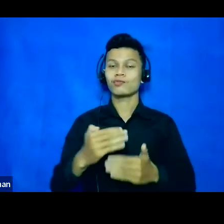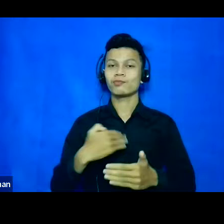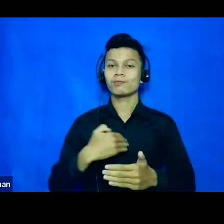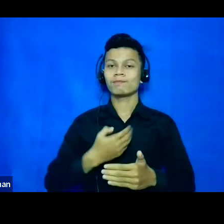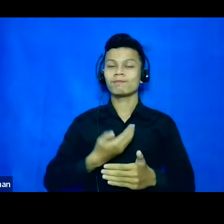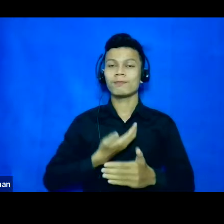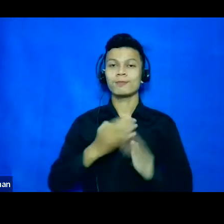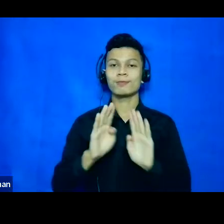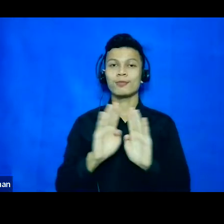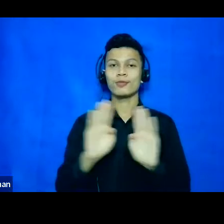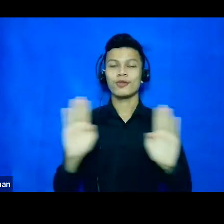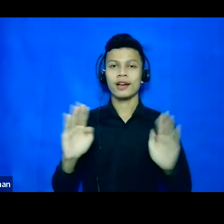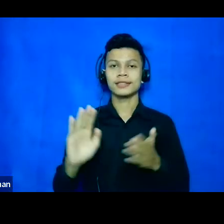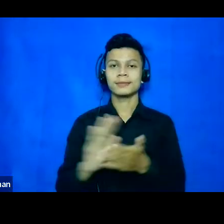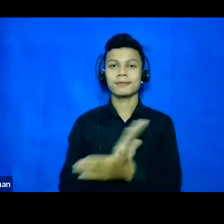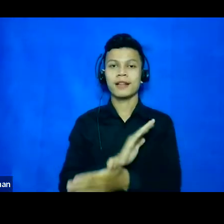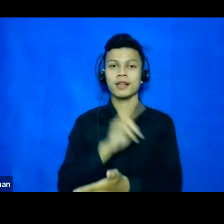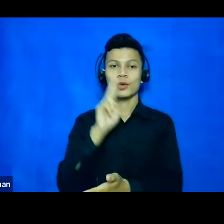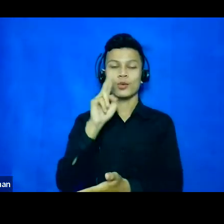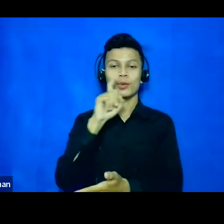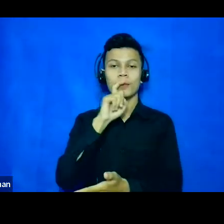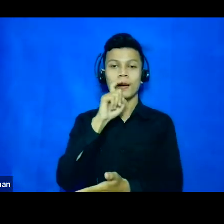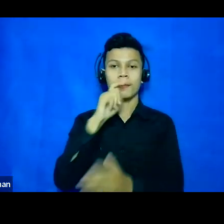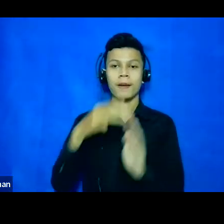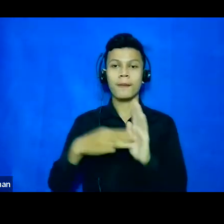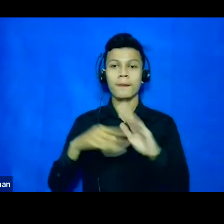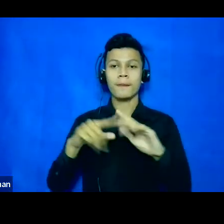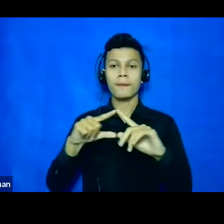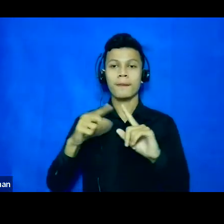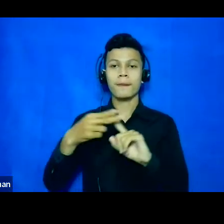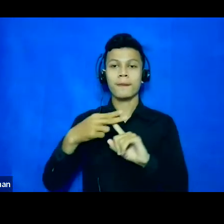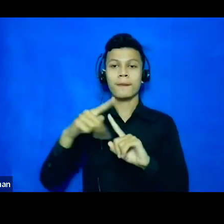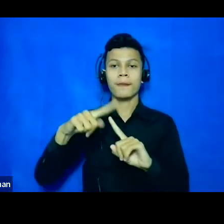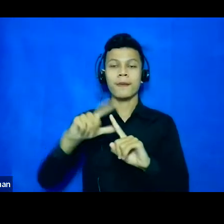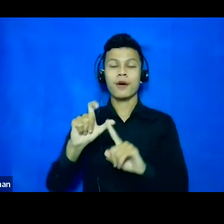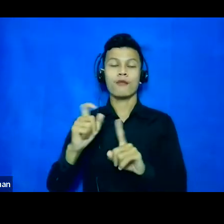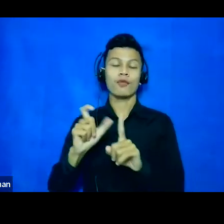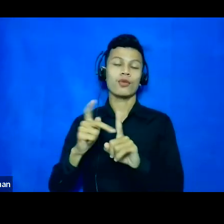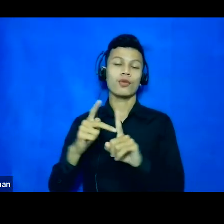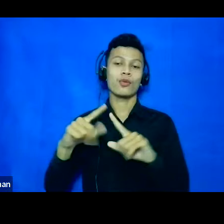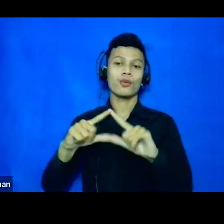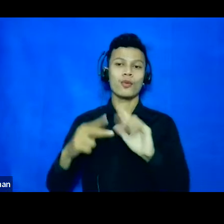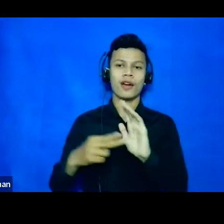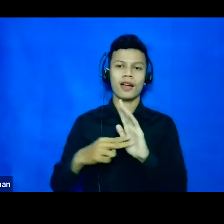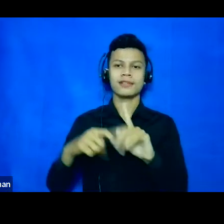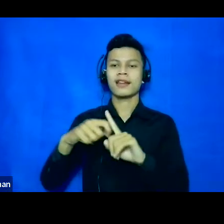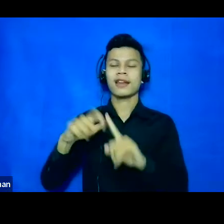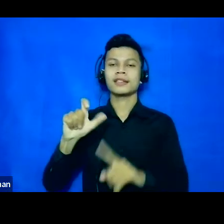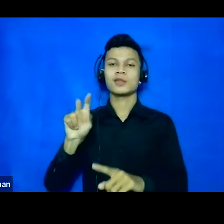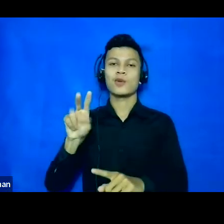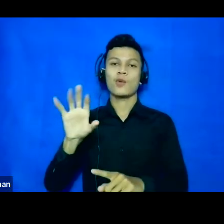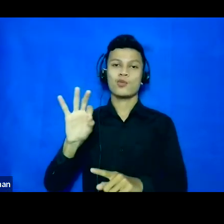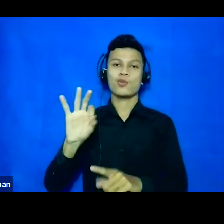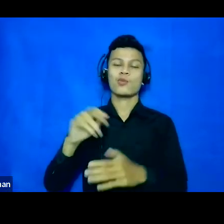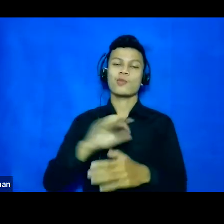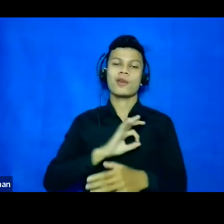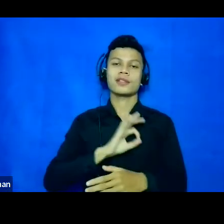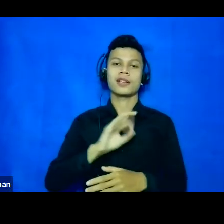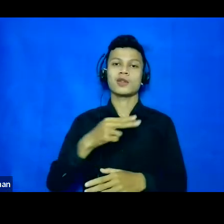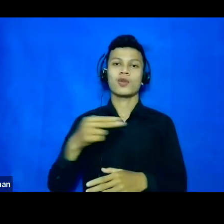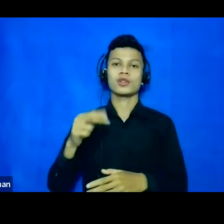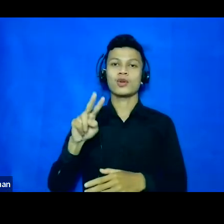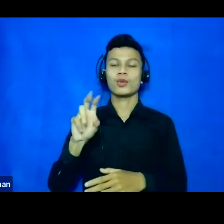Maftu, the Sherpa of C20 Indonesia, to deliver his opening remarks. Bapak Maftu, the floor is